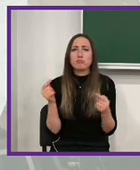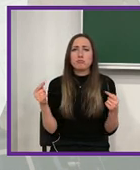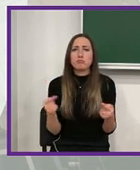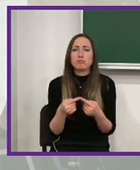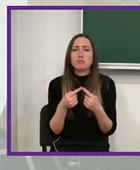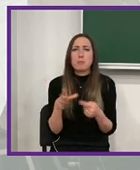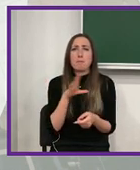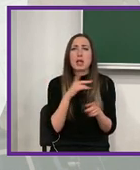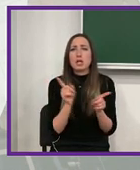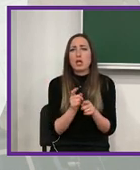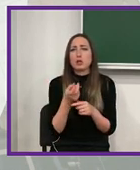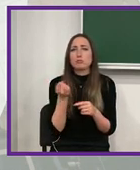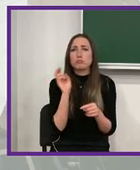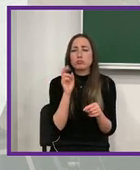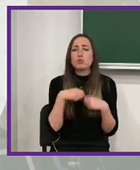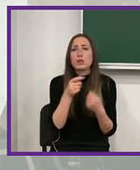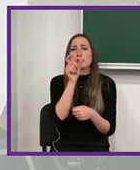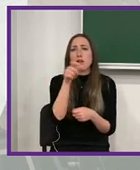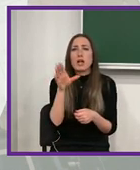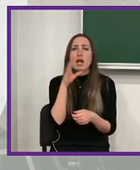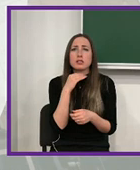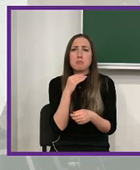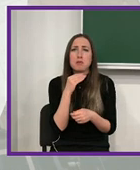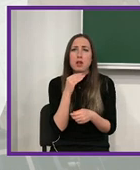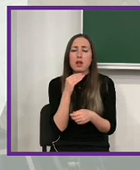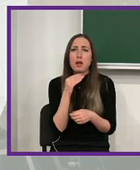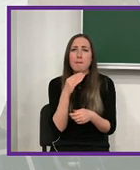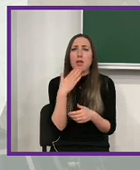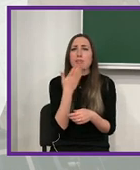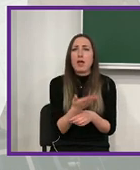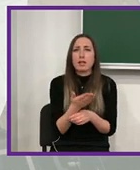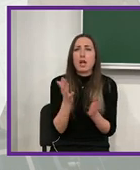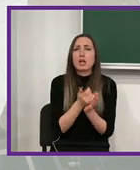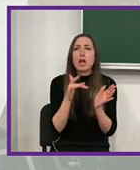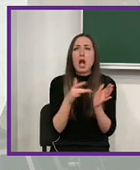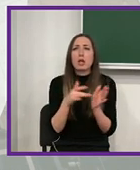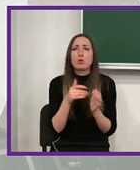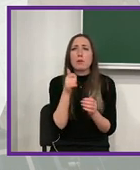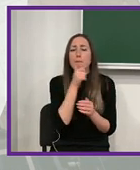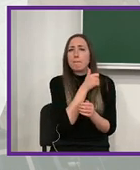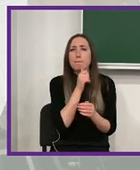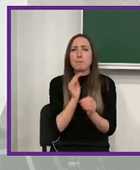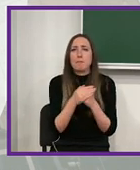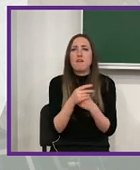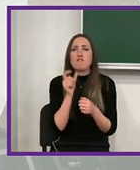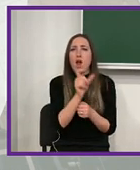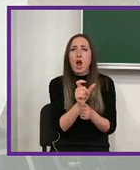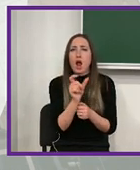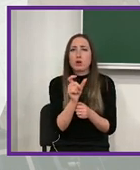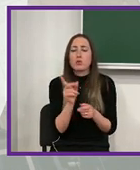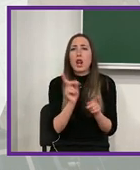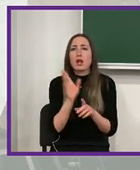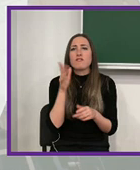alias under which they'll log in so that we know who is logging in, so that we can create safe environment, but that they don't necessarily can